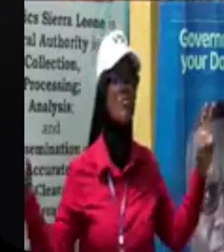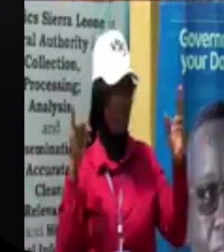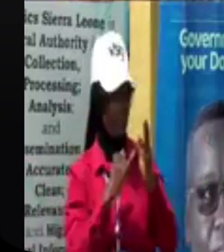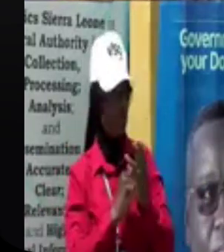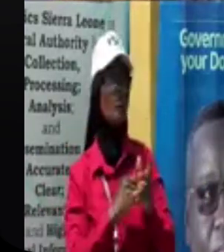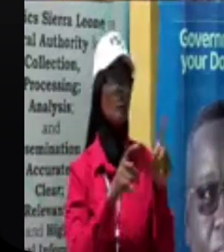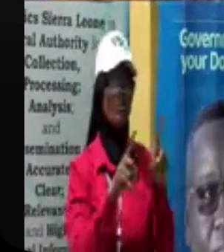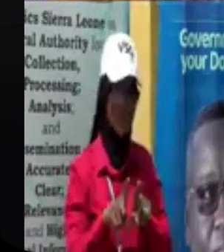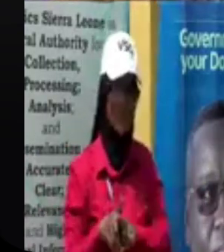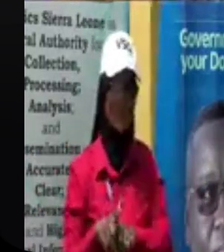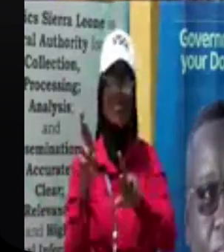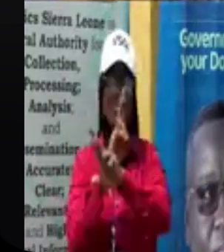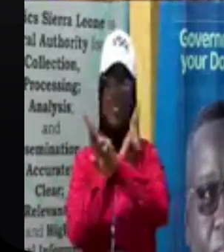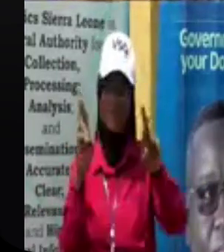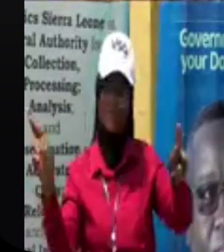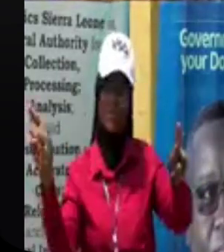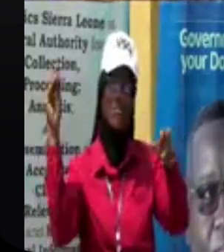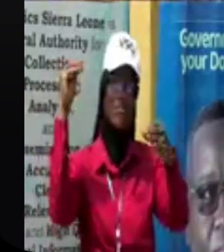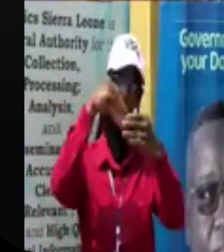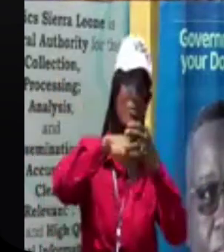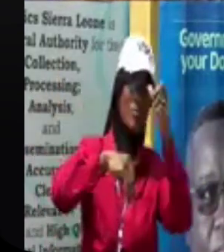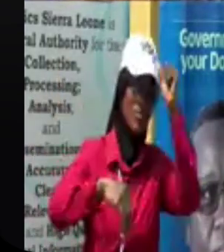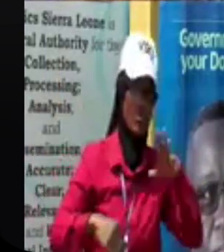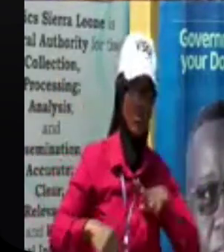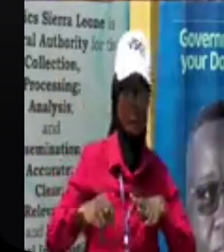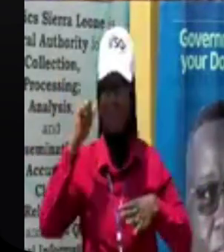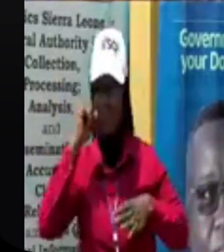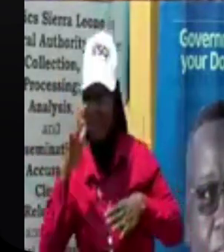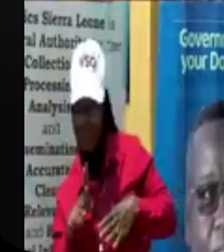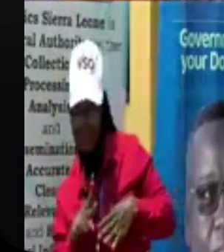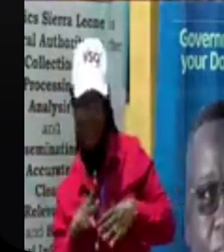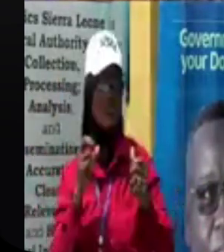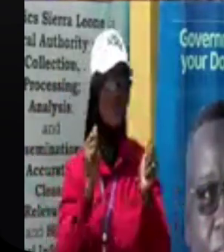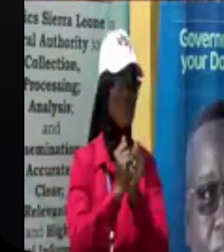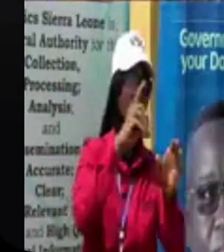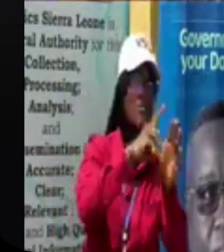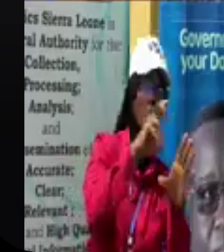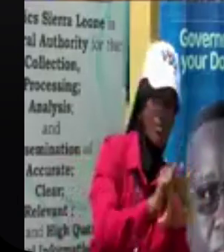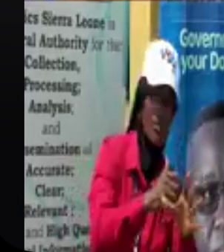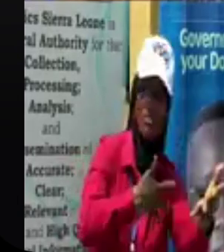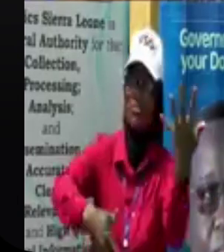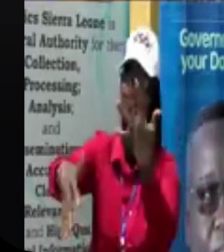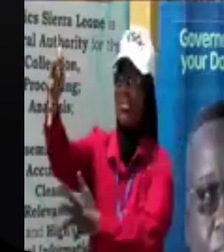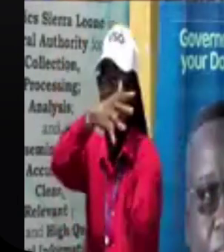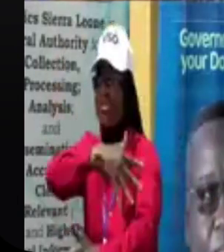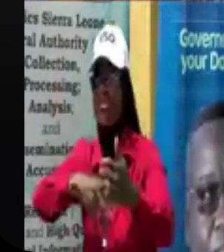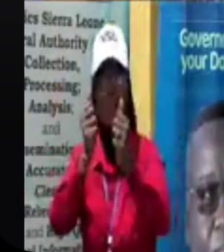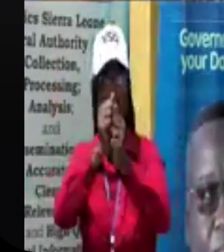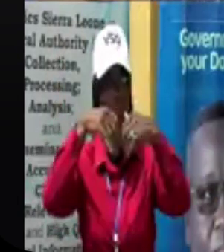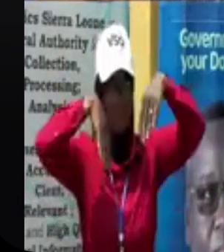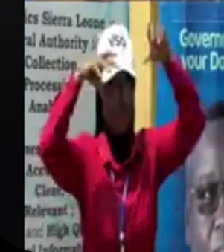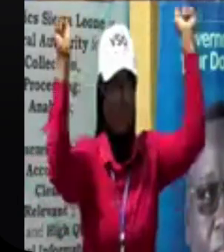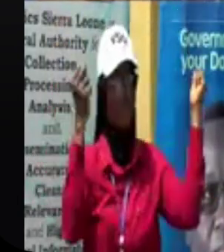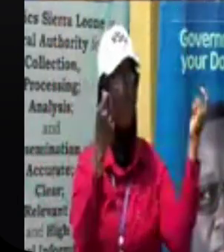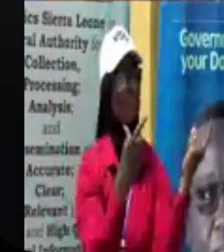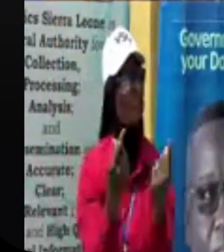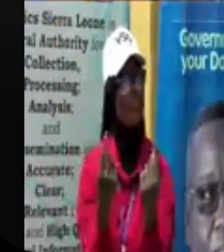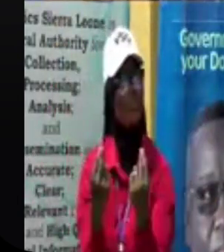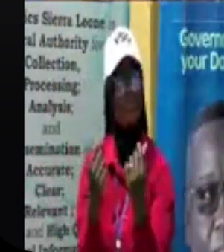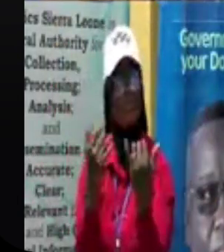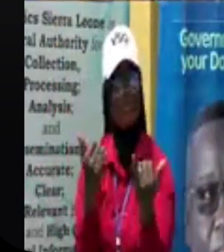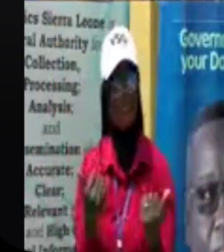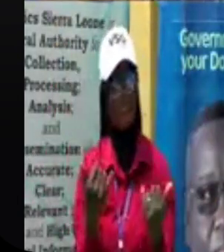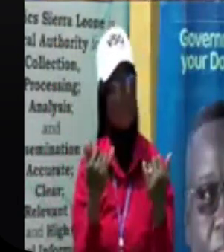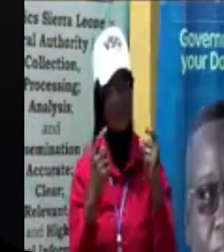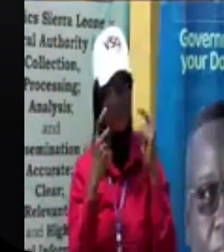also get radical inclusion inside because man day, woman day, people with disabilities, everything within President Leone they do. Now one